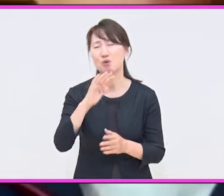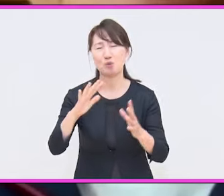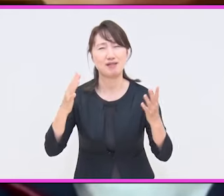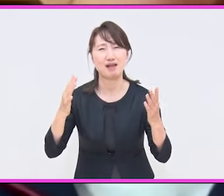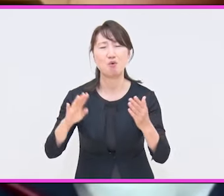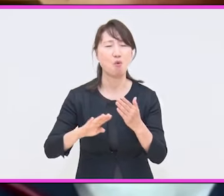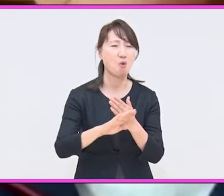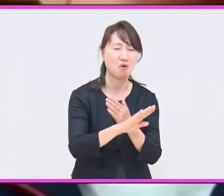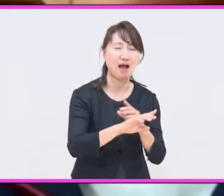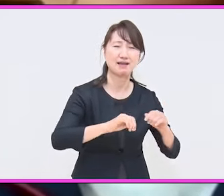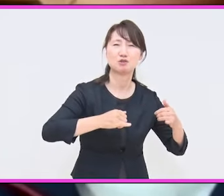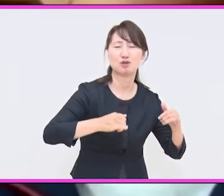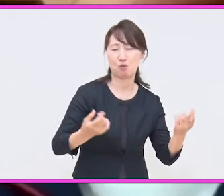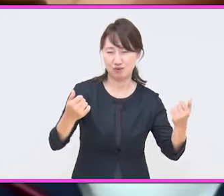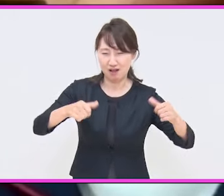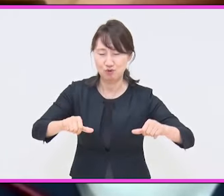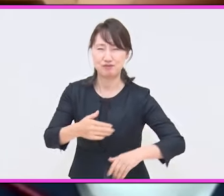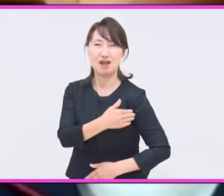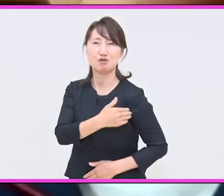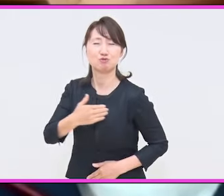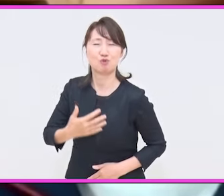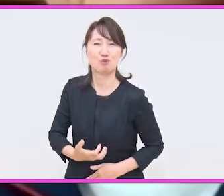as anybody else.